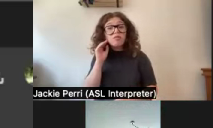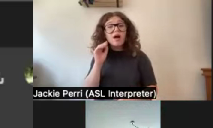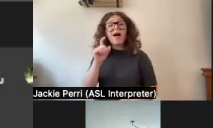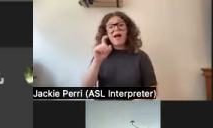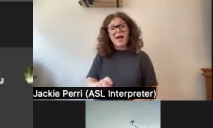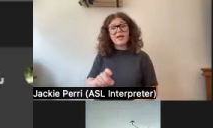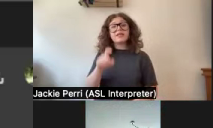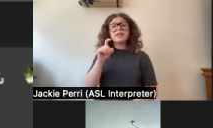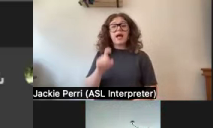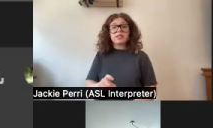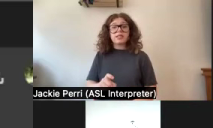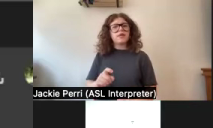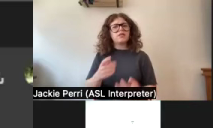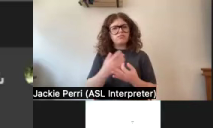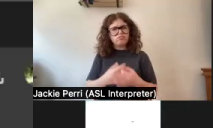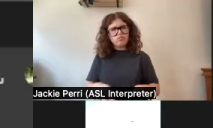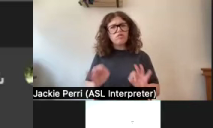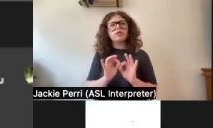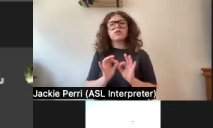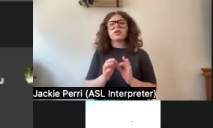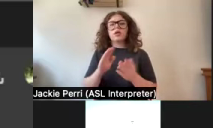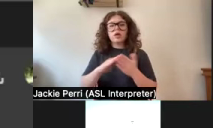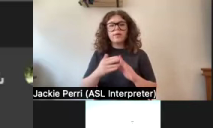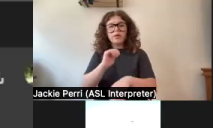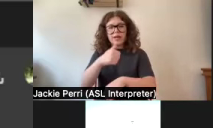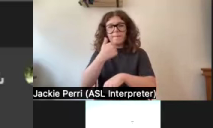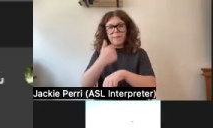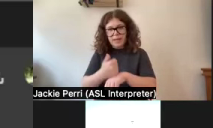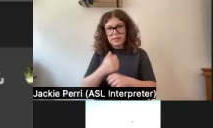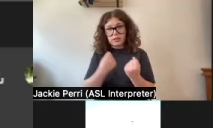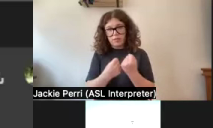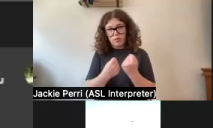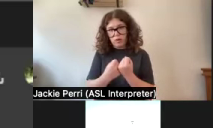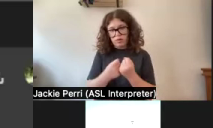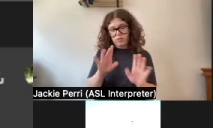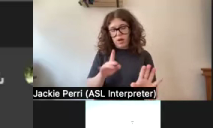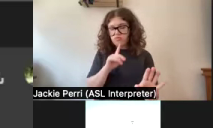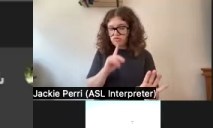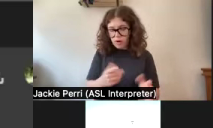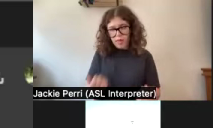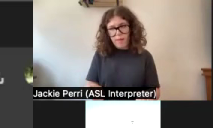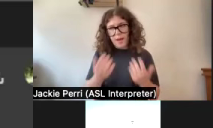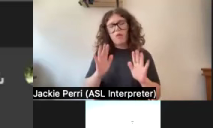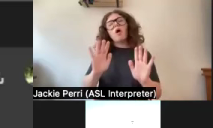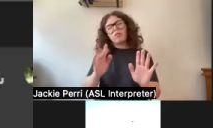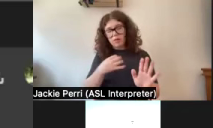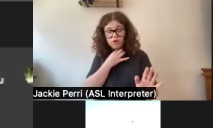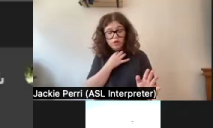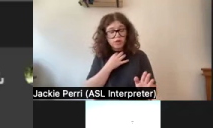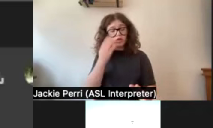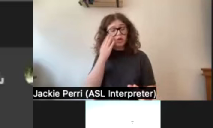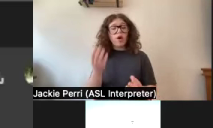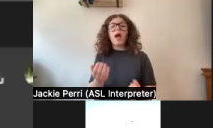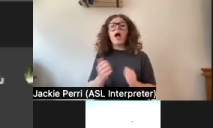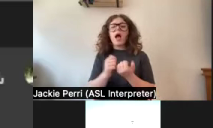community support, community-based support. I'm sure that many of you on this call, I'm very curious to know how all of you feel